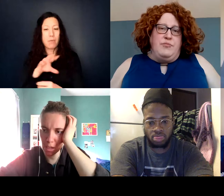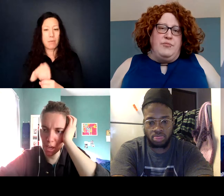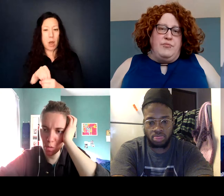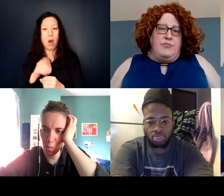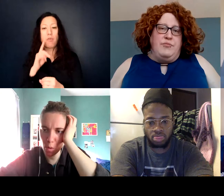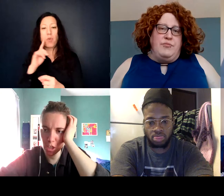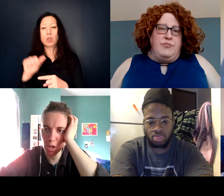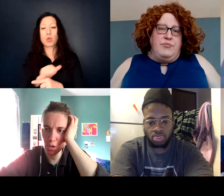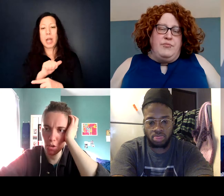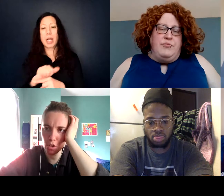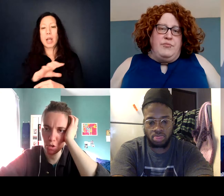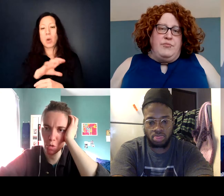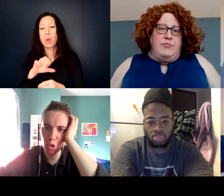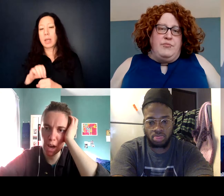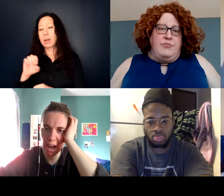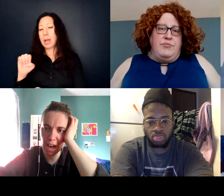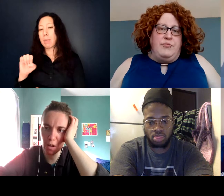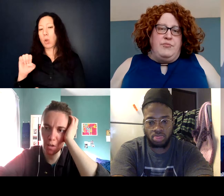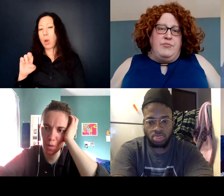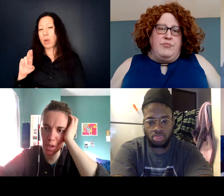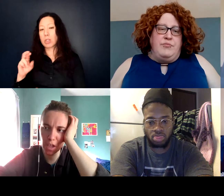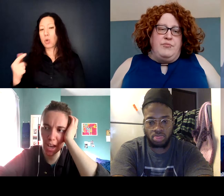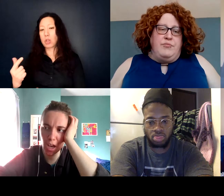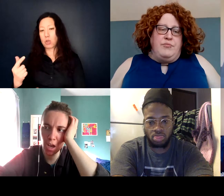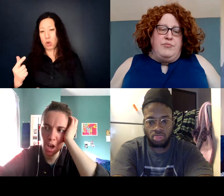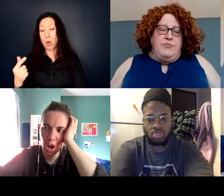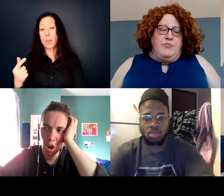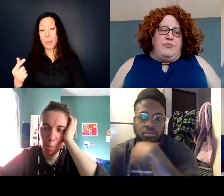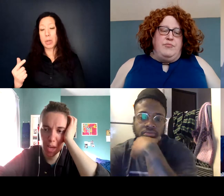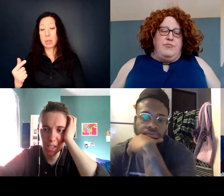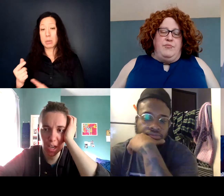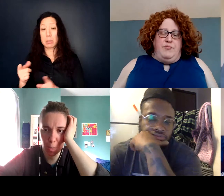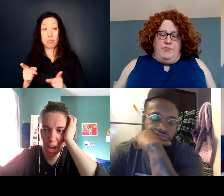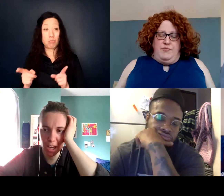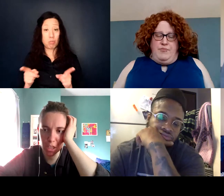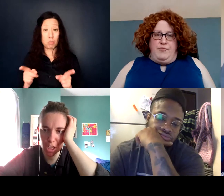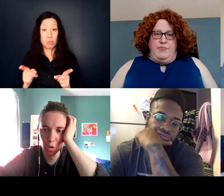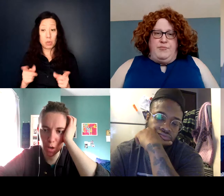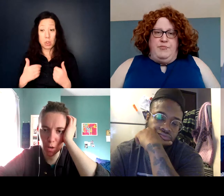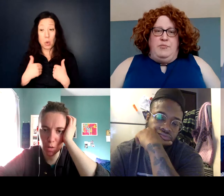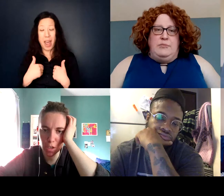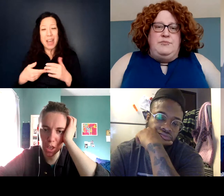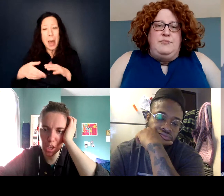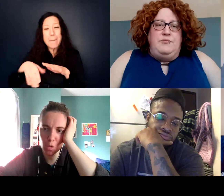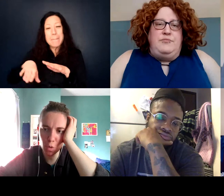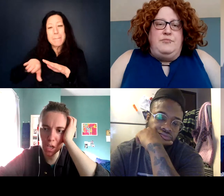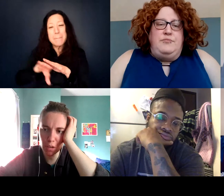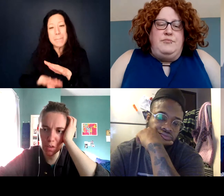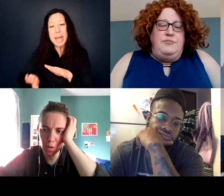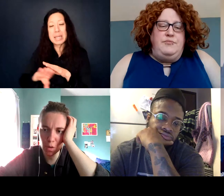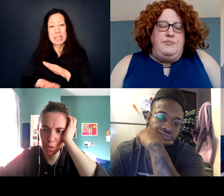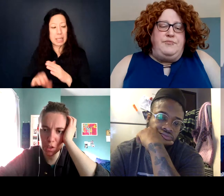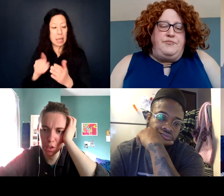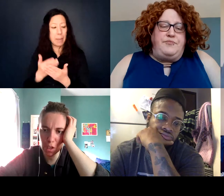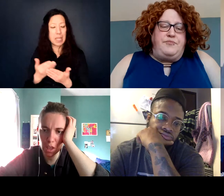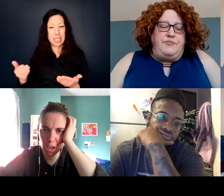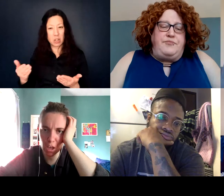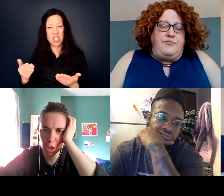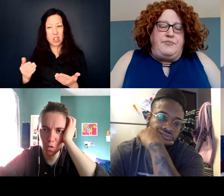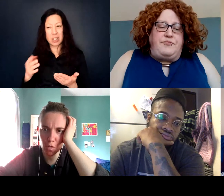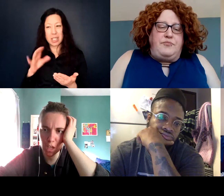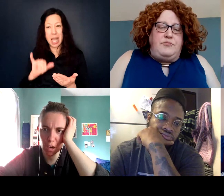resource group capacity at one point or another. Do you have like basic packet materials that you would give to